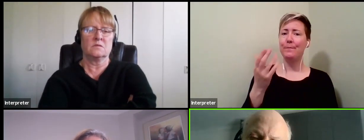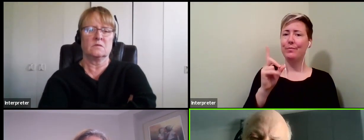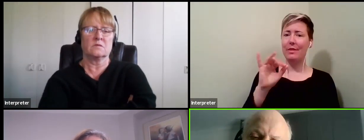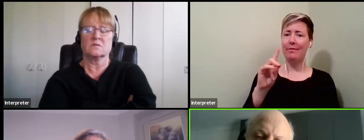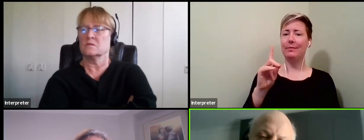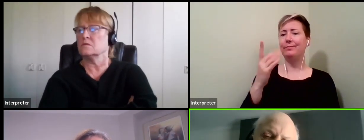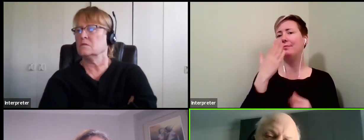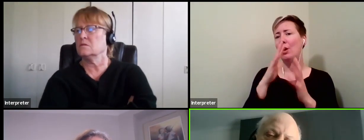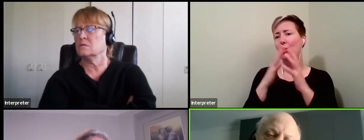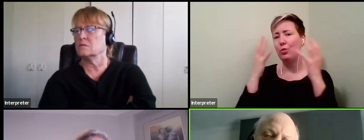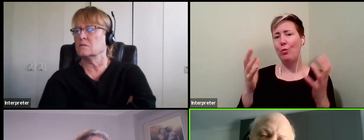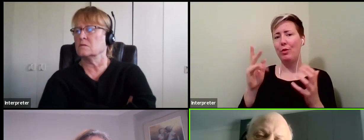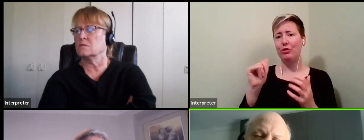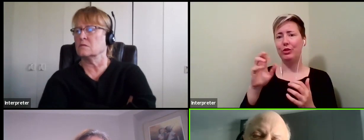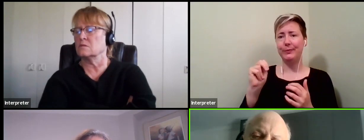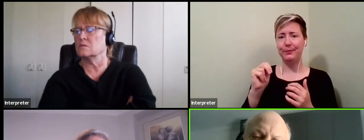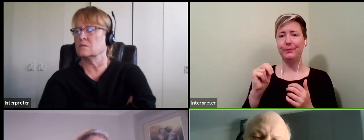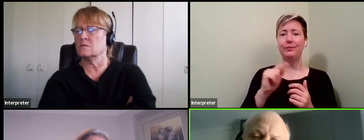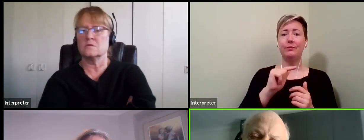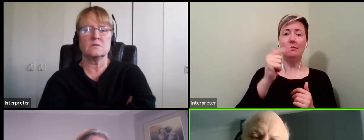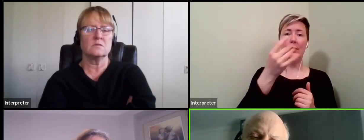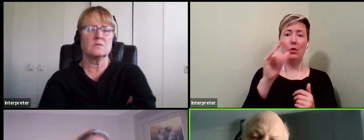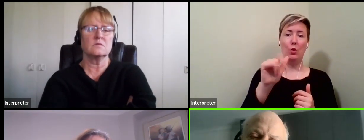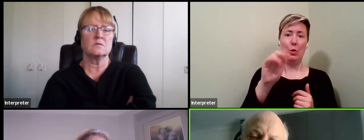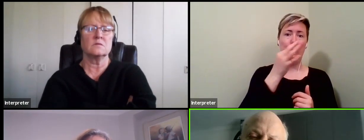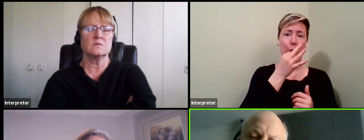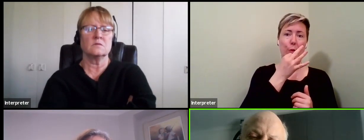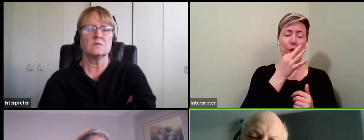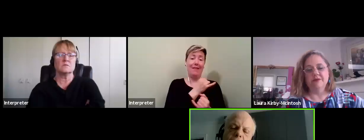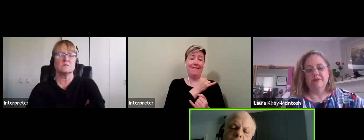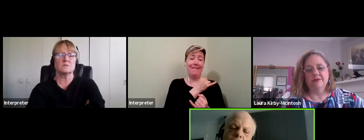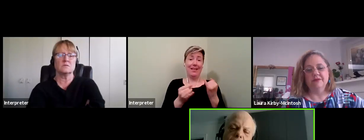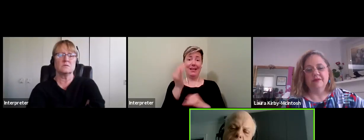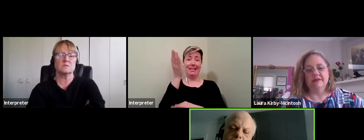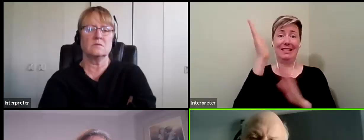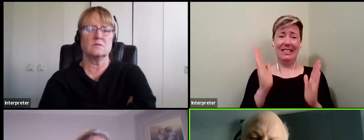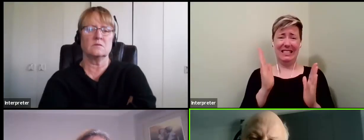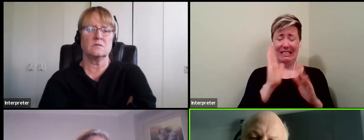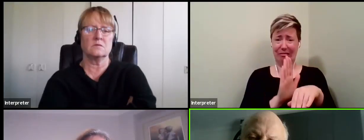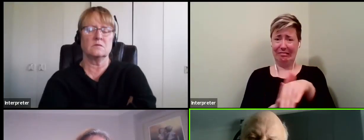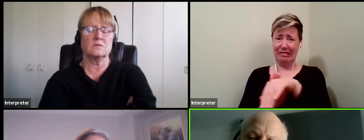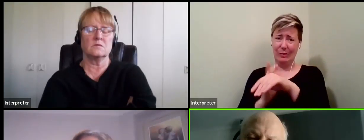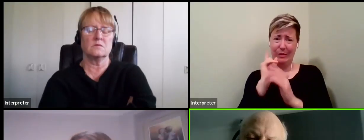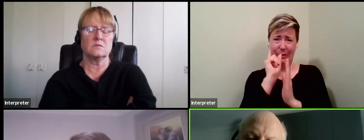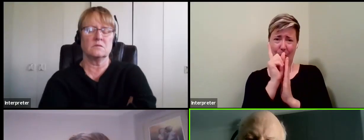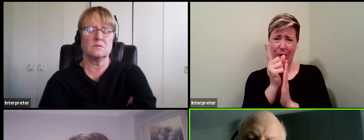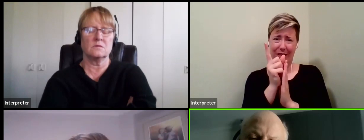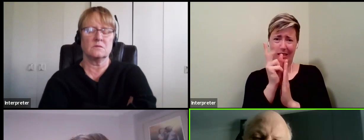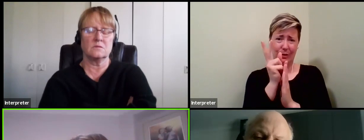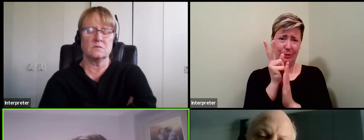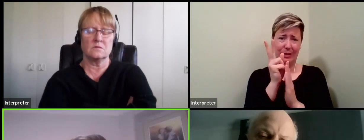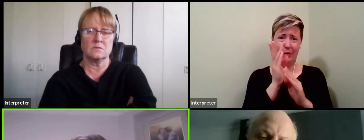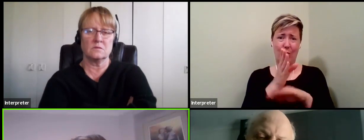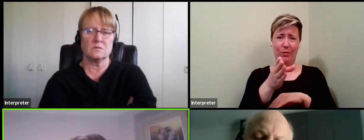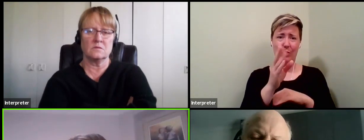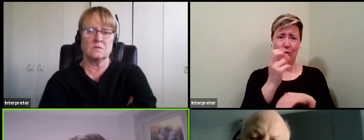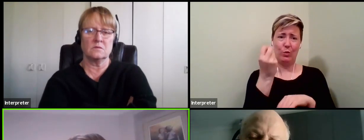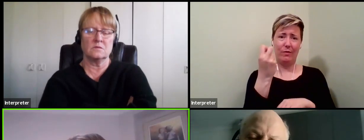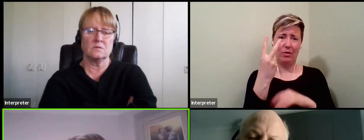to you in a minute. And if we could bring in our final guest, if I can just warn everybody, we may go 1 or 2 minutes over 12 o'clock,